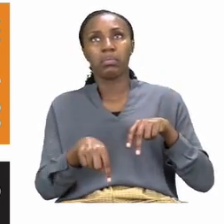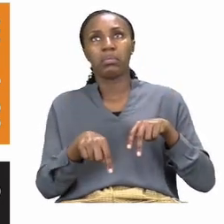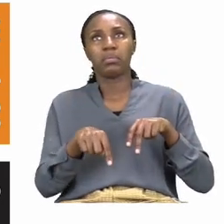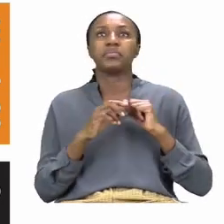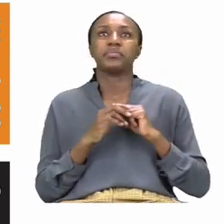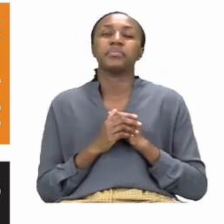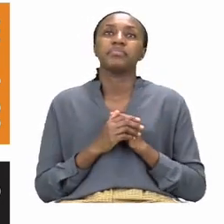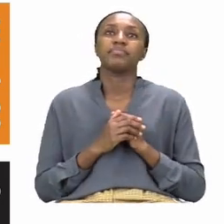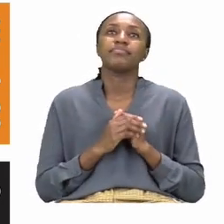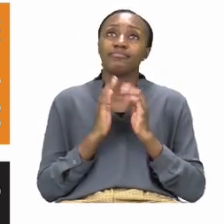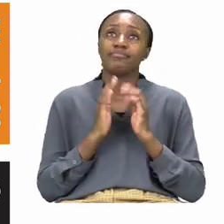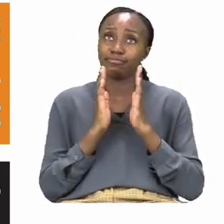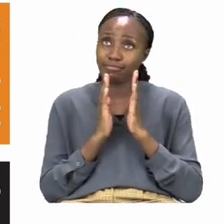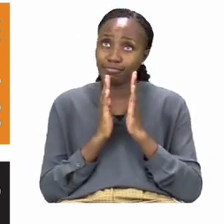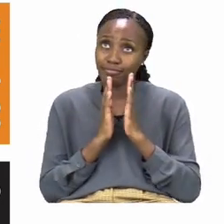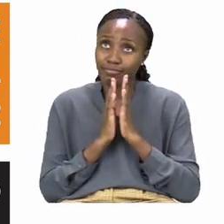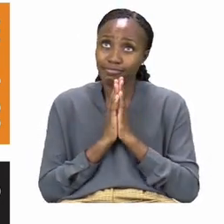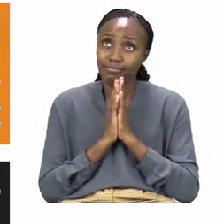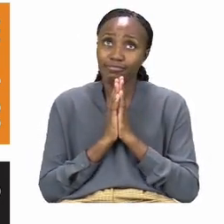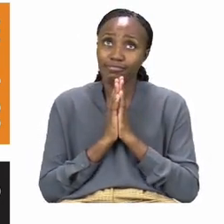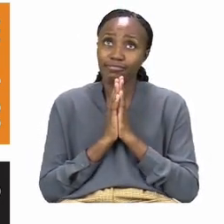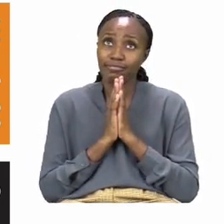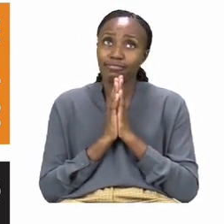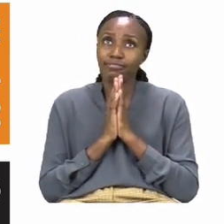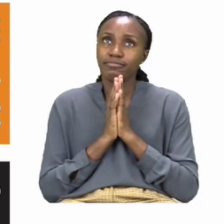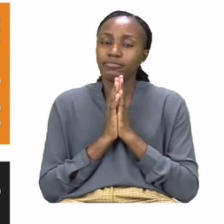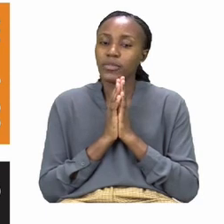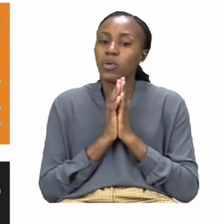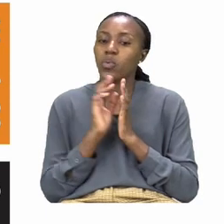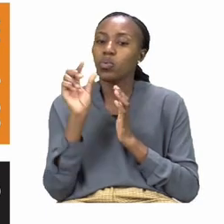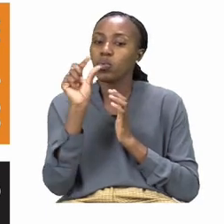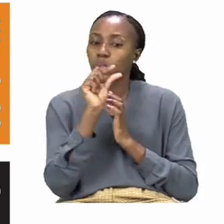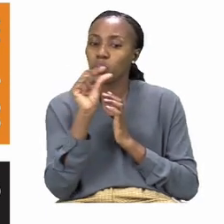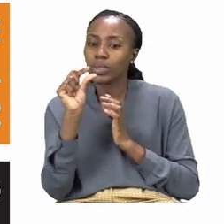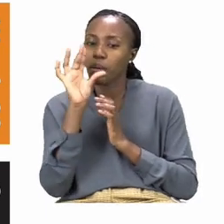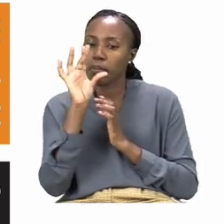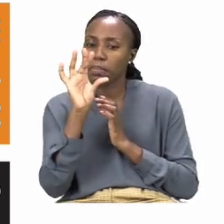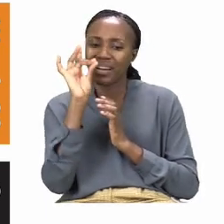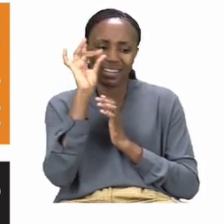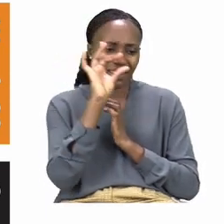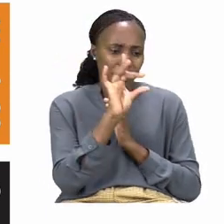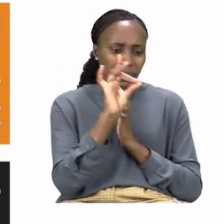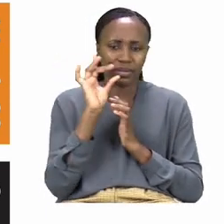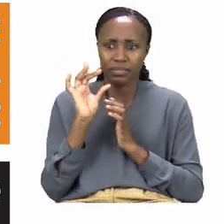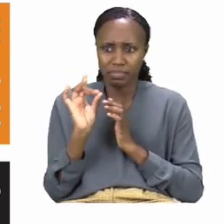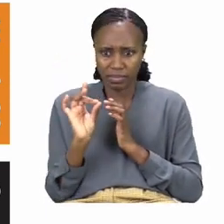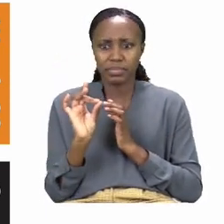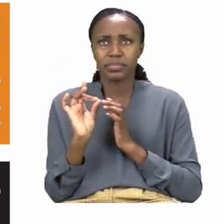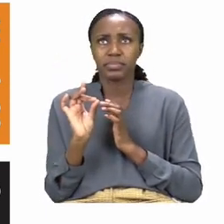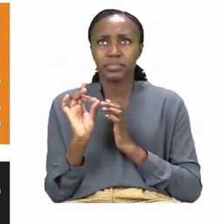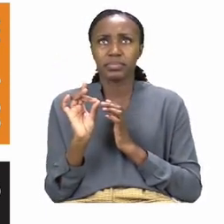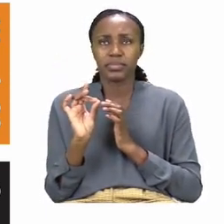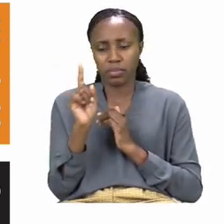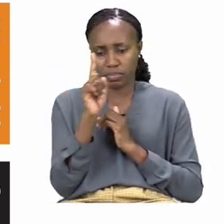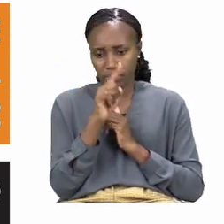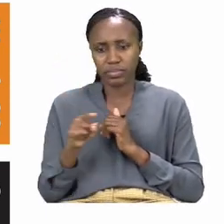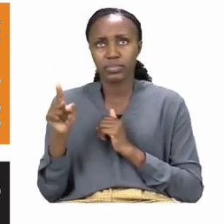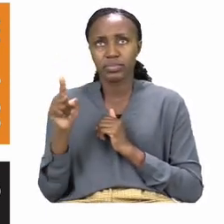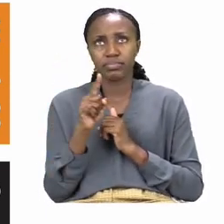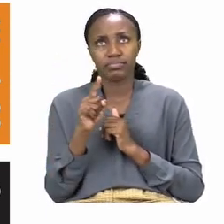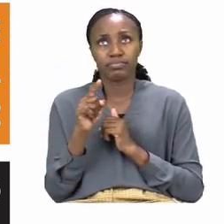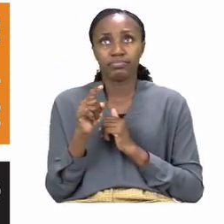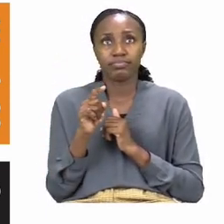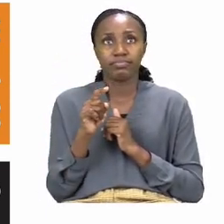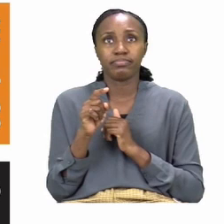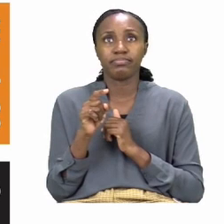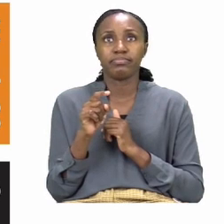to go ahead and try to find all the sight words on your own, and then you go ahead and circle them.